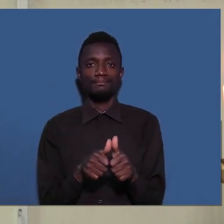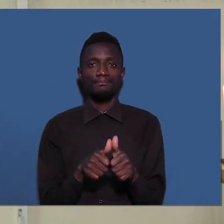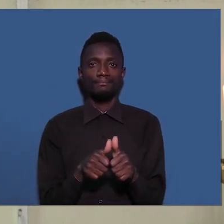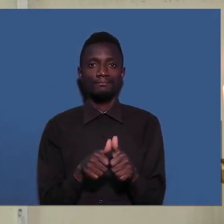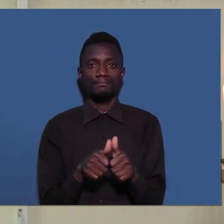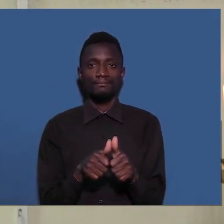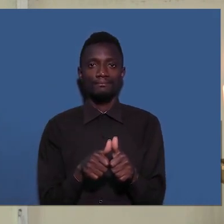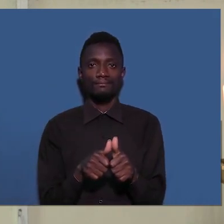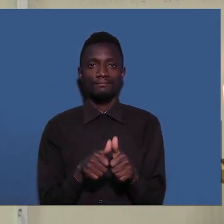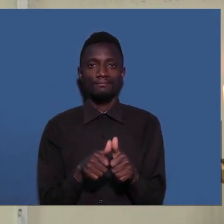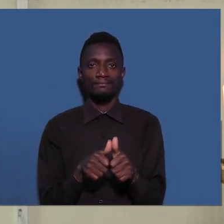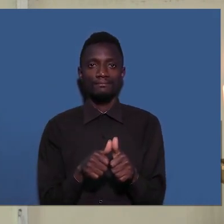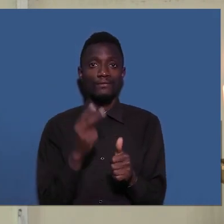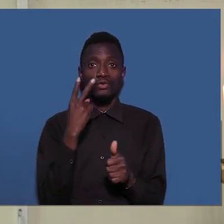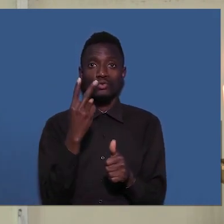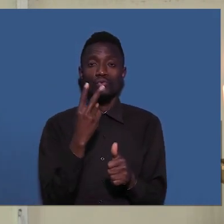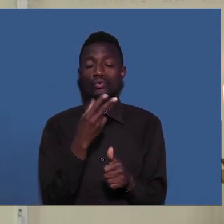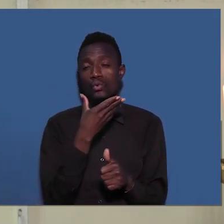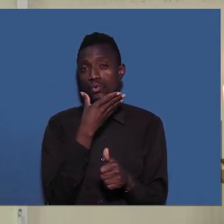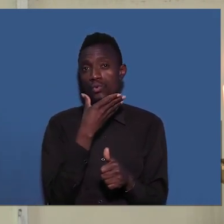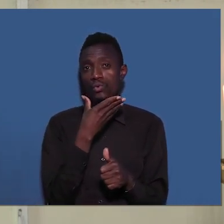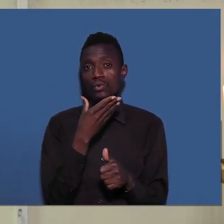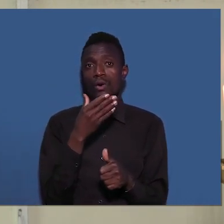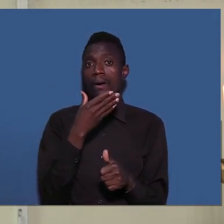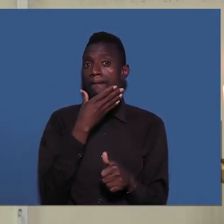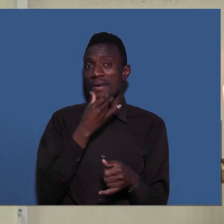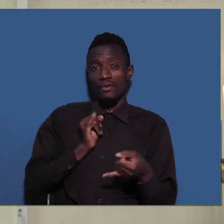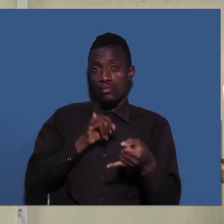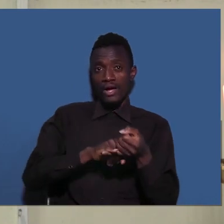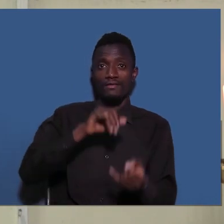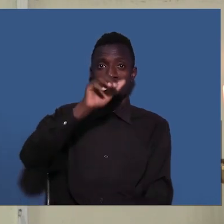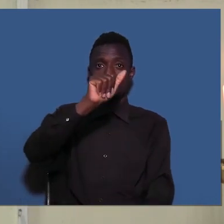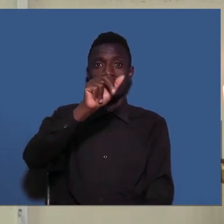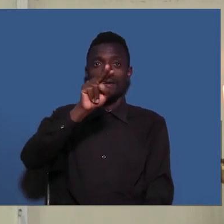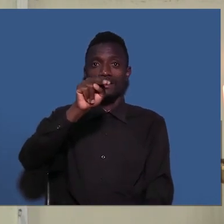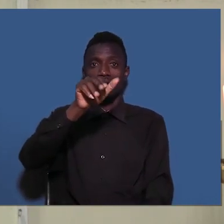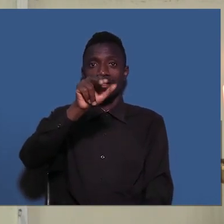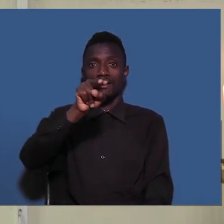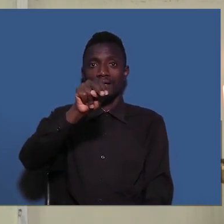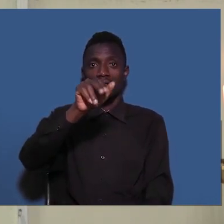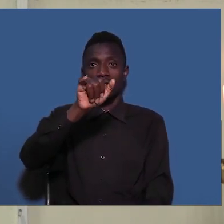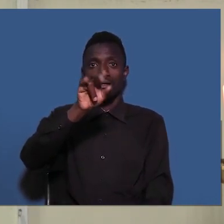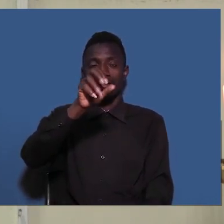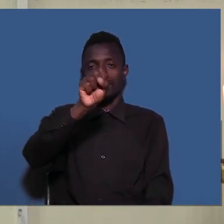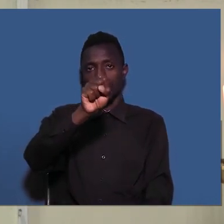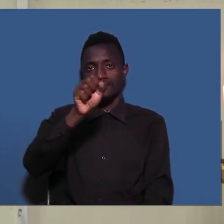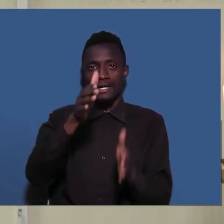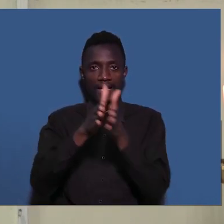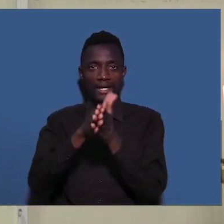Ananias and Sapphira in Acts chapter 5. They both had an opportunity to